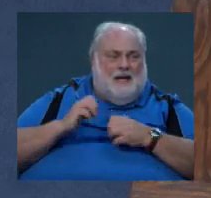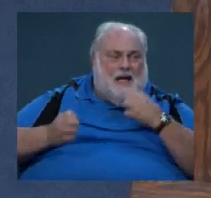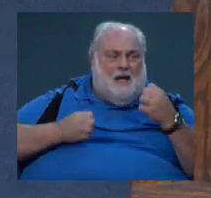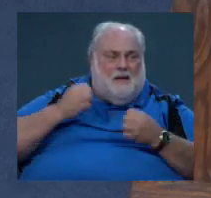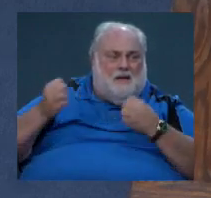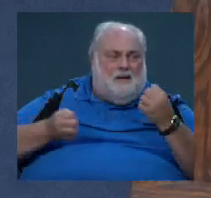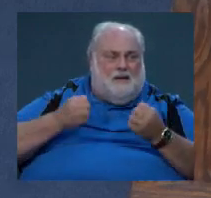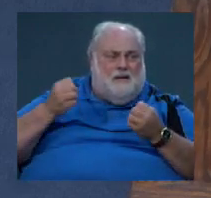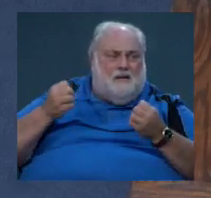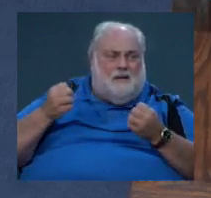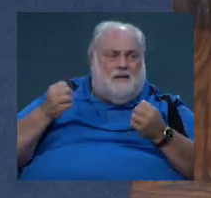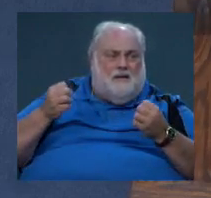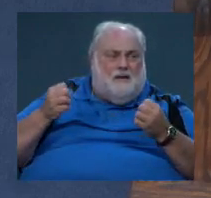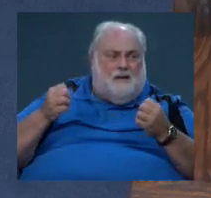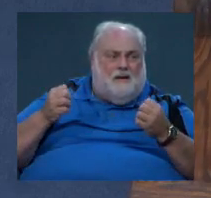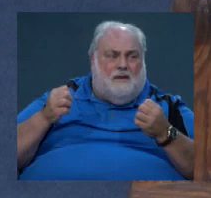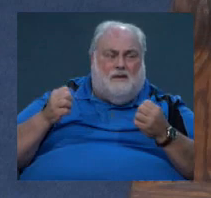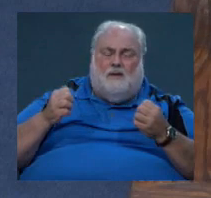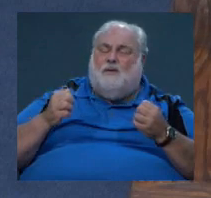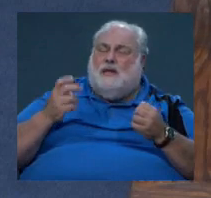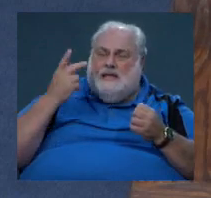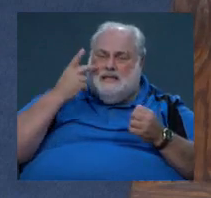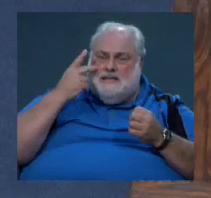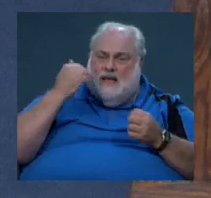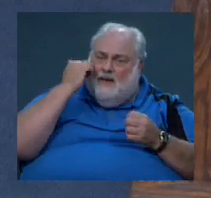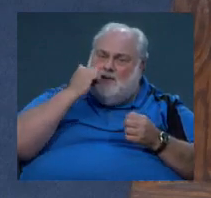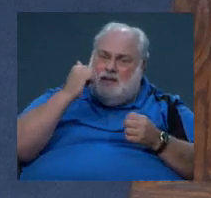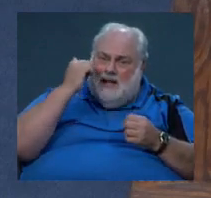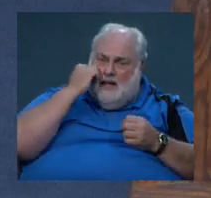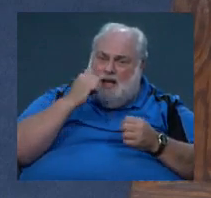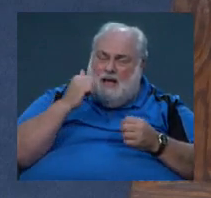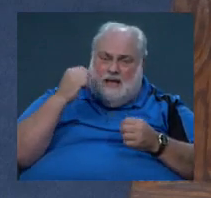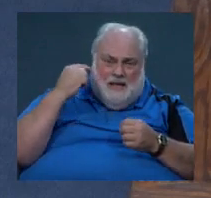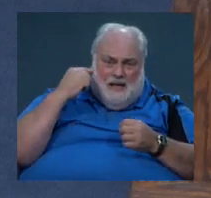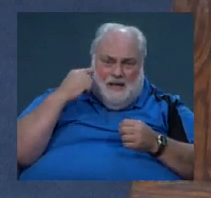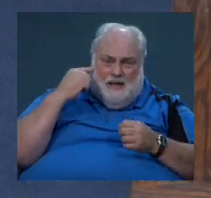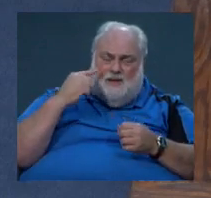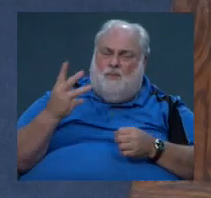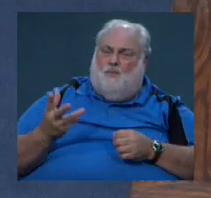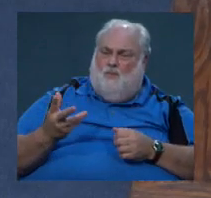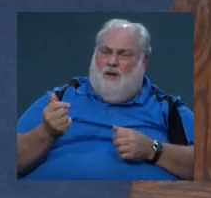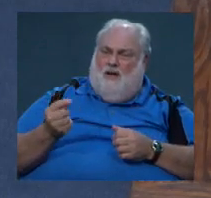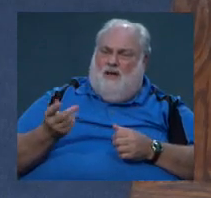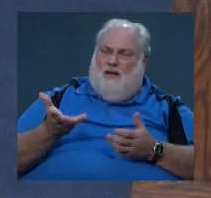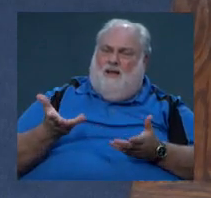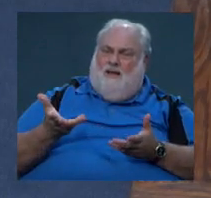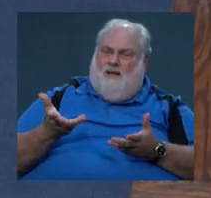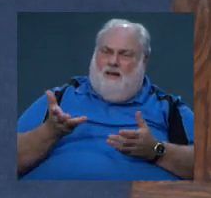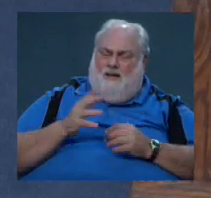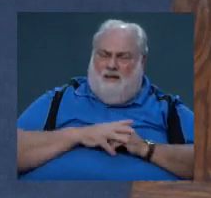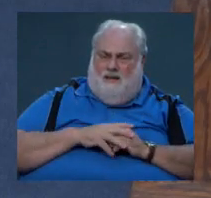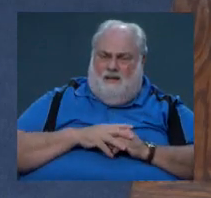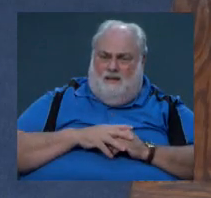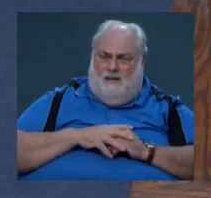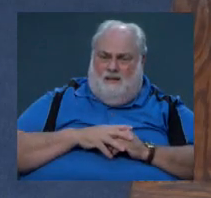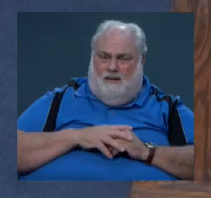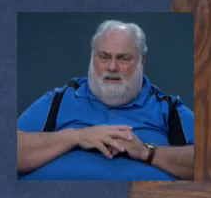with folks who you see every day, and then you hear this, it's like, what?